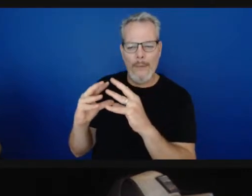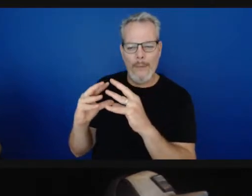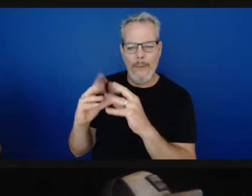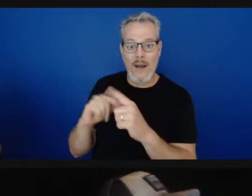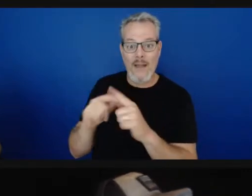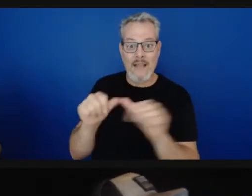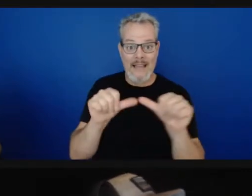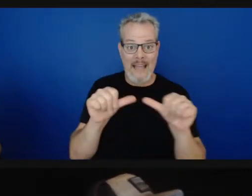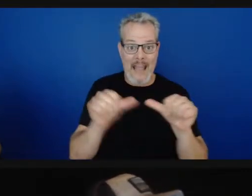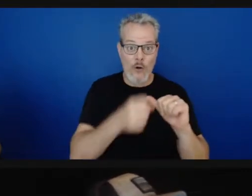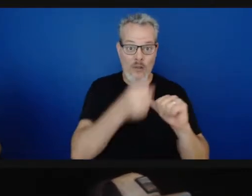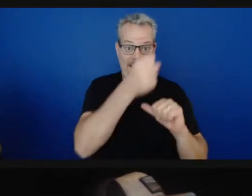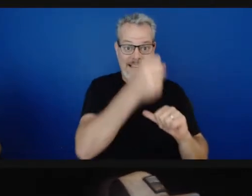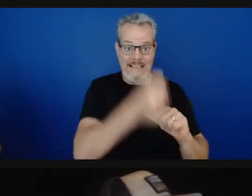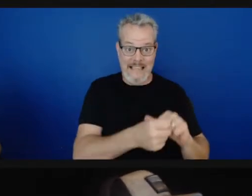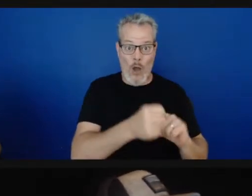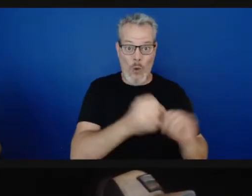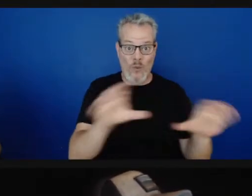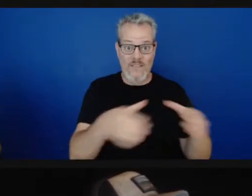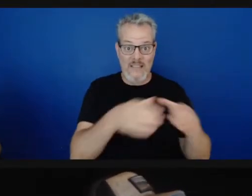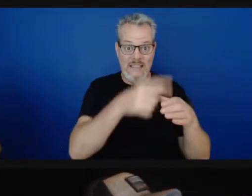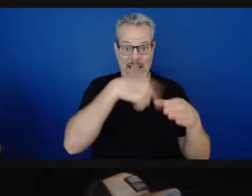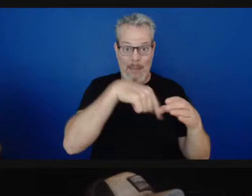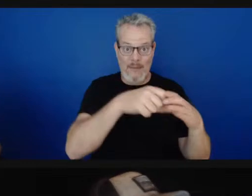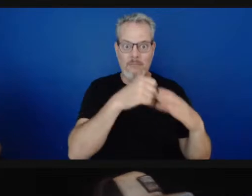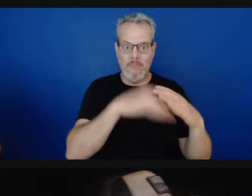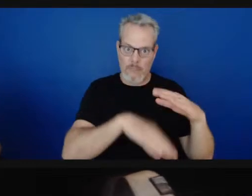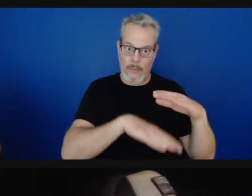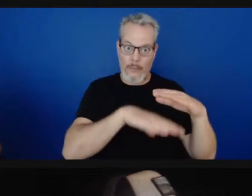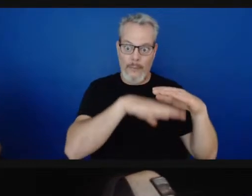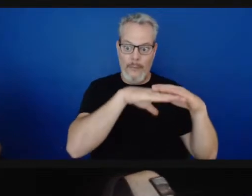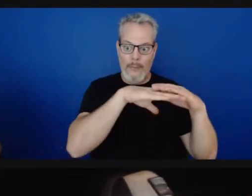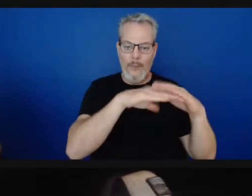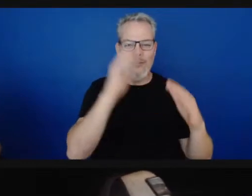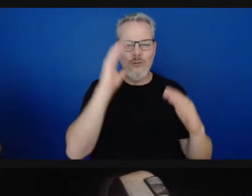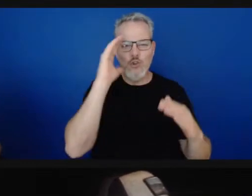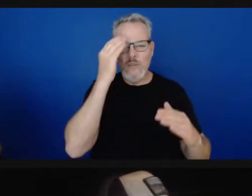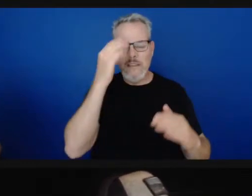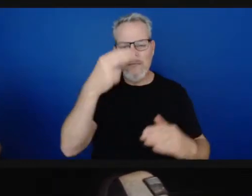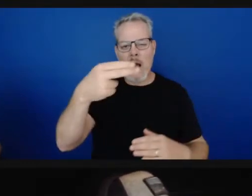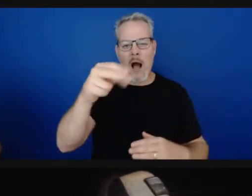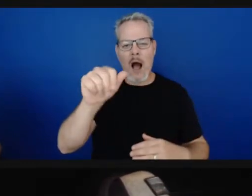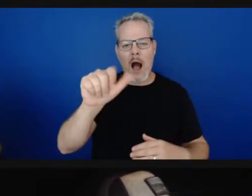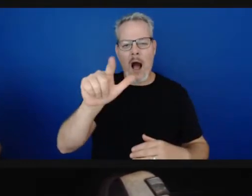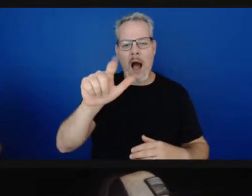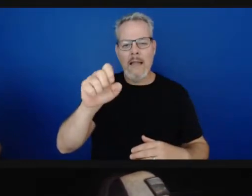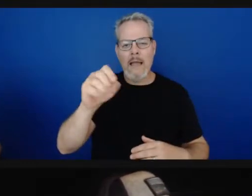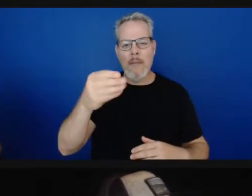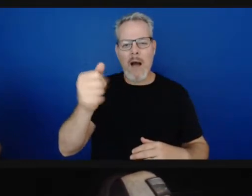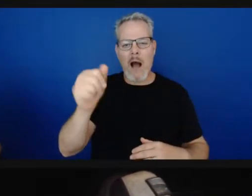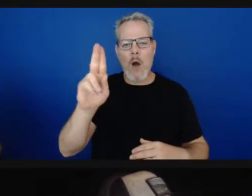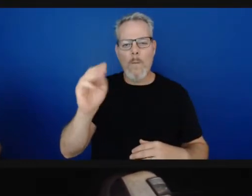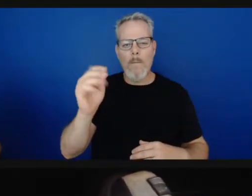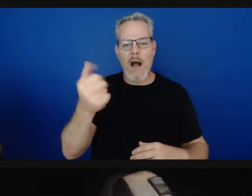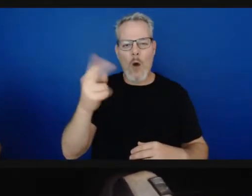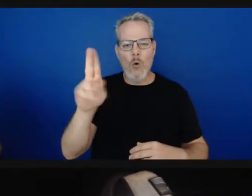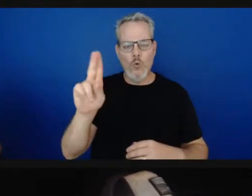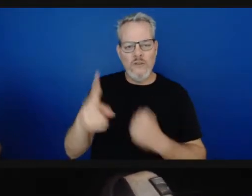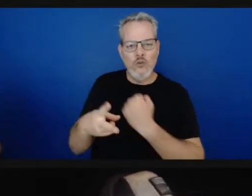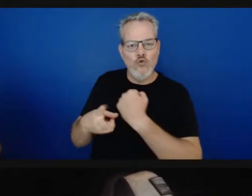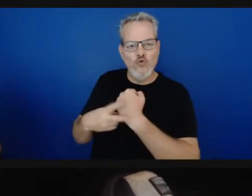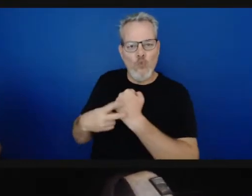is once again gaining it. So it's almost like Halemaʻumaʻu is acting like a storage or holding area, and the magma